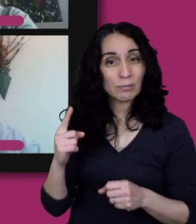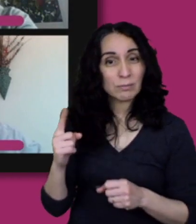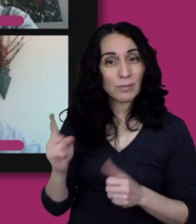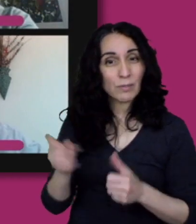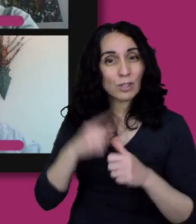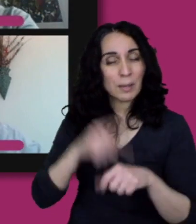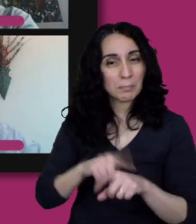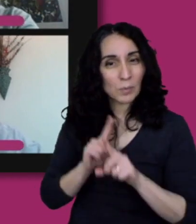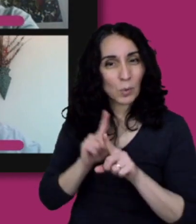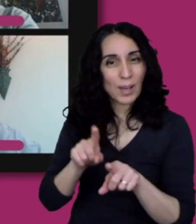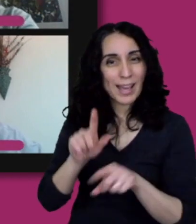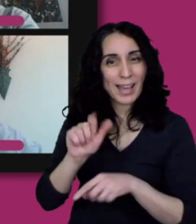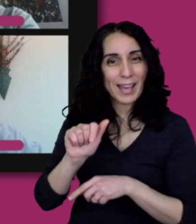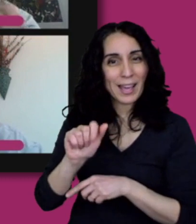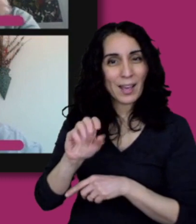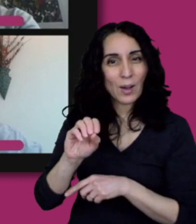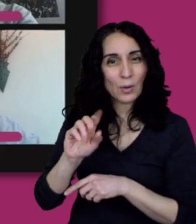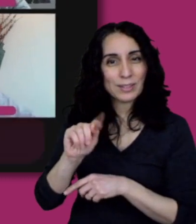the AOTA National Conference.